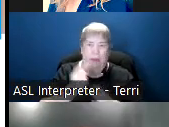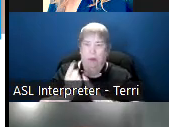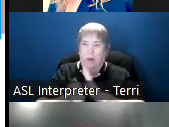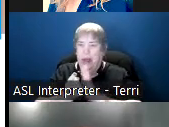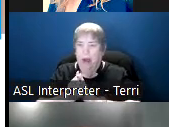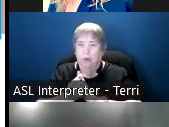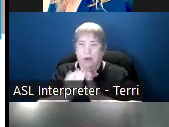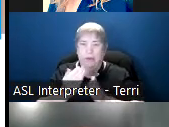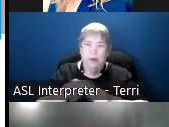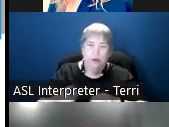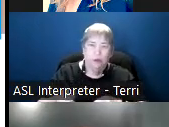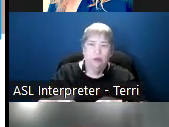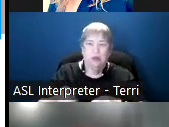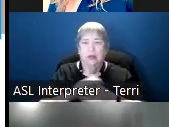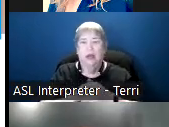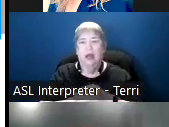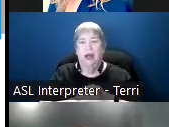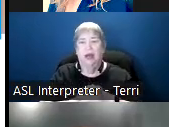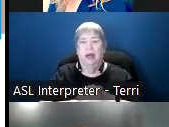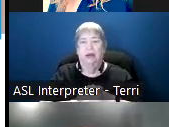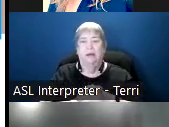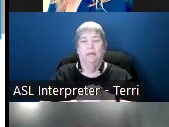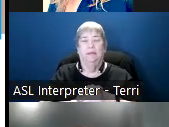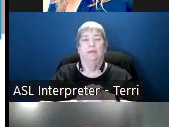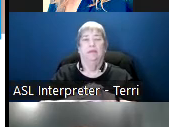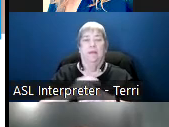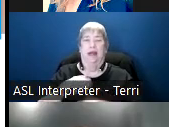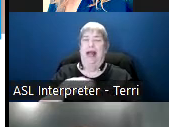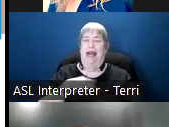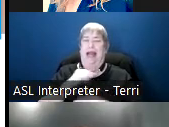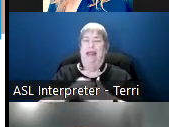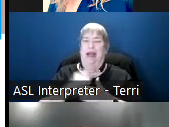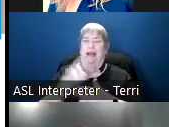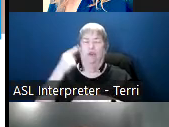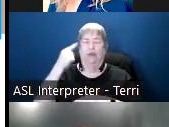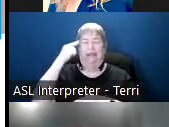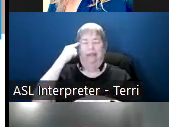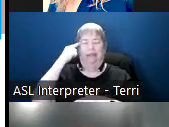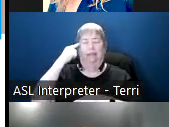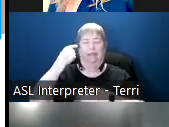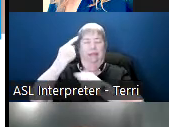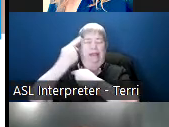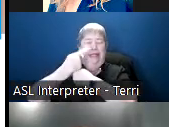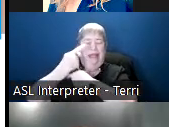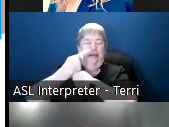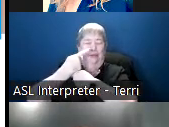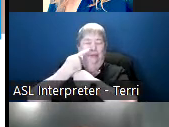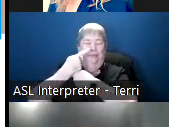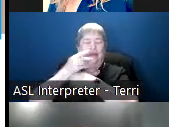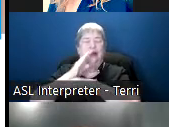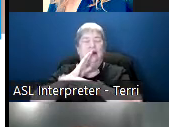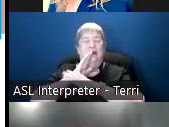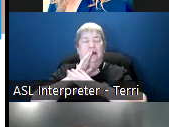bit, but I really loved that one for psychological self-care, like just silence for a while.